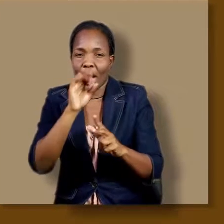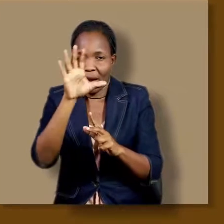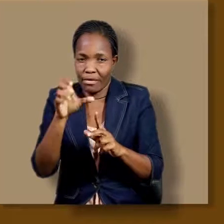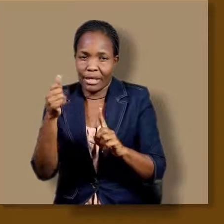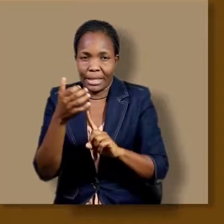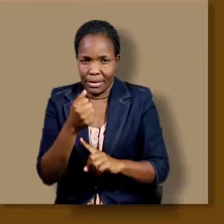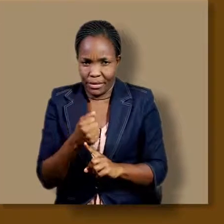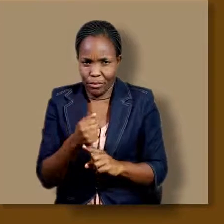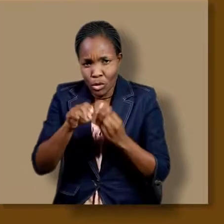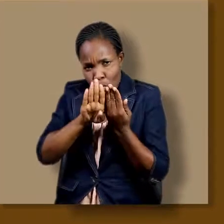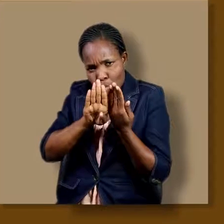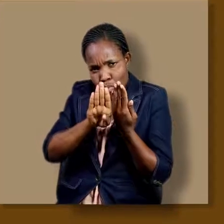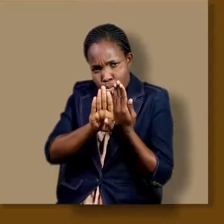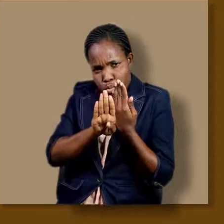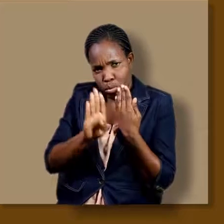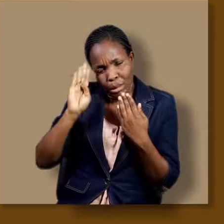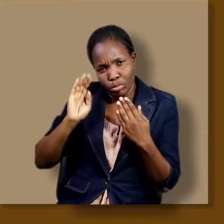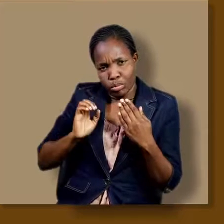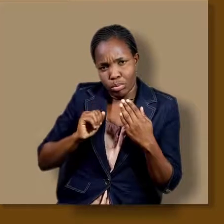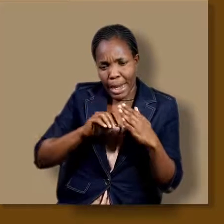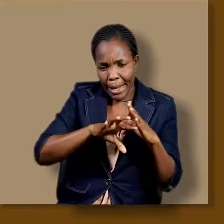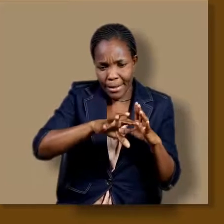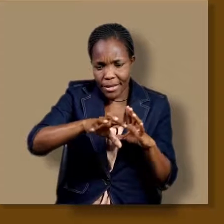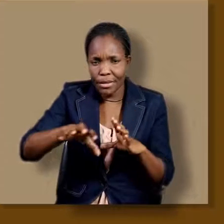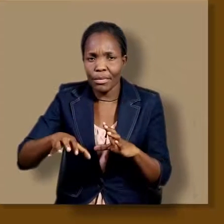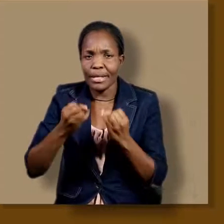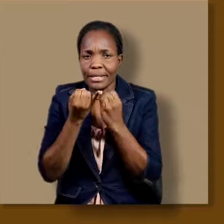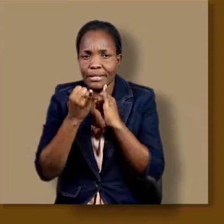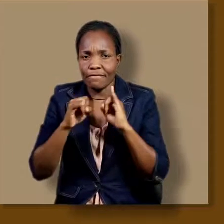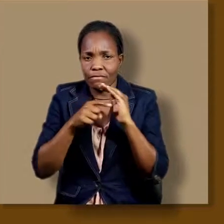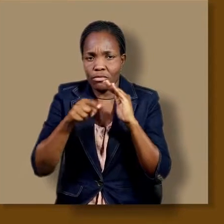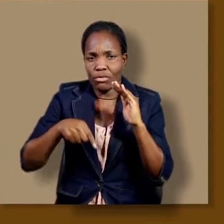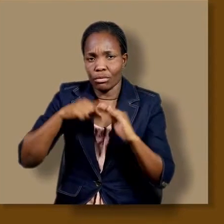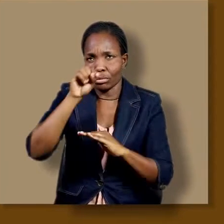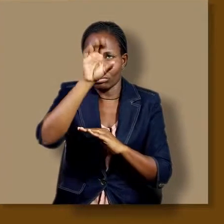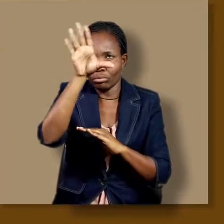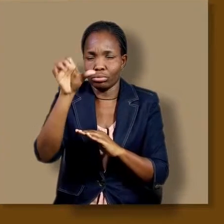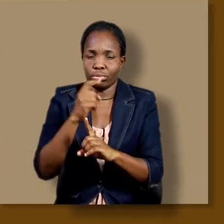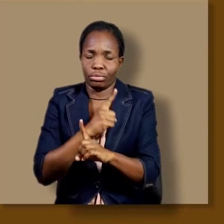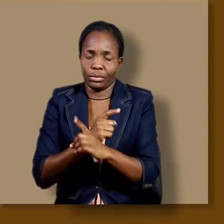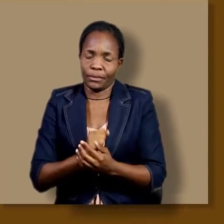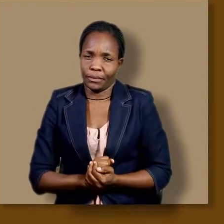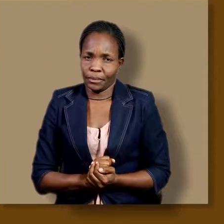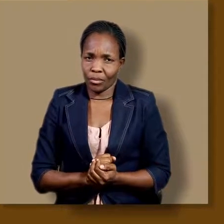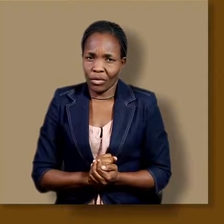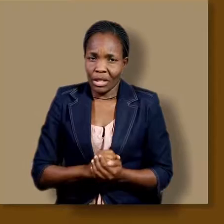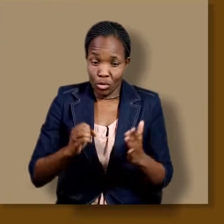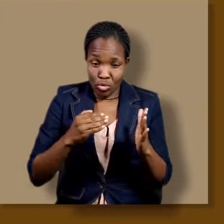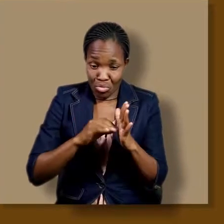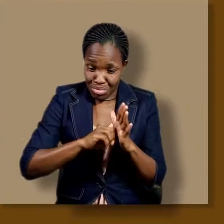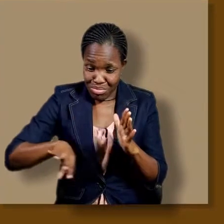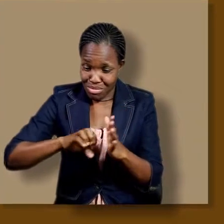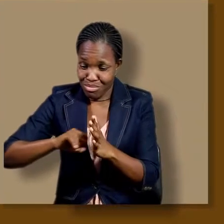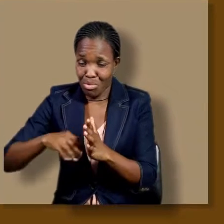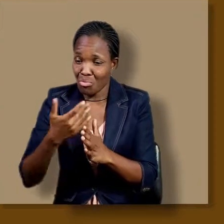defend the sovereignty, territorial integrity, and independence of African states. To eradicate all